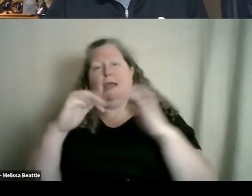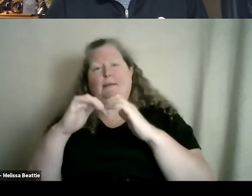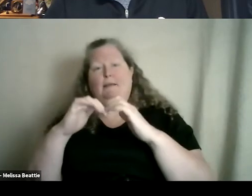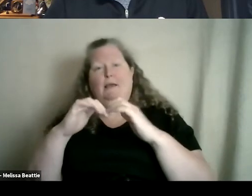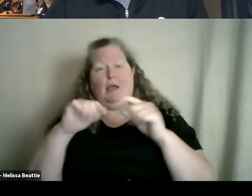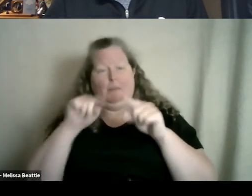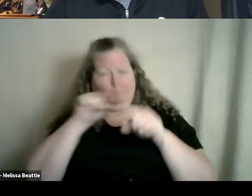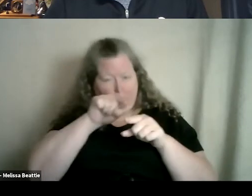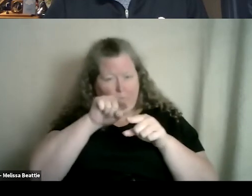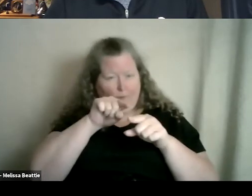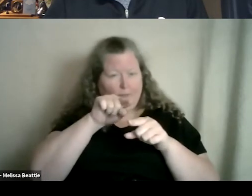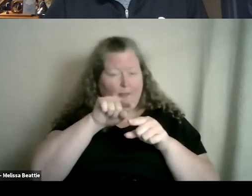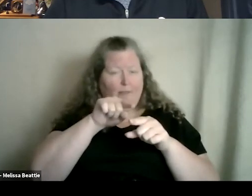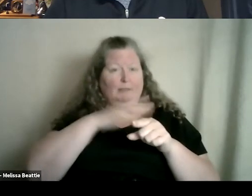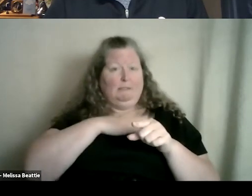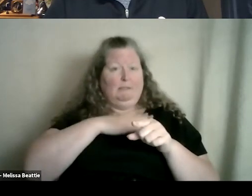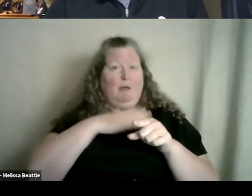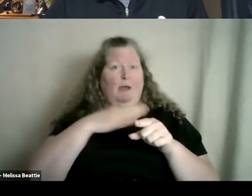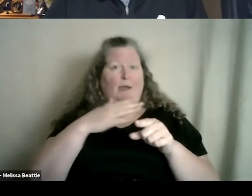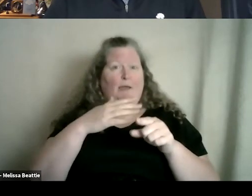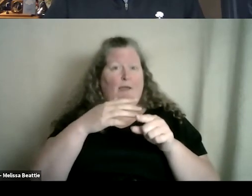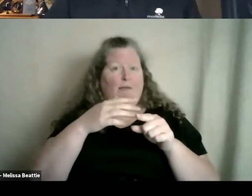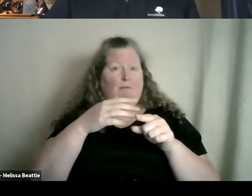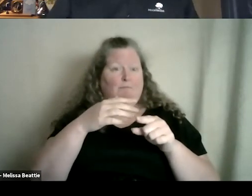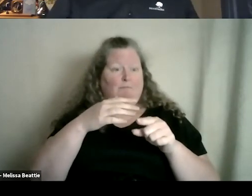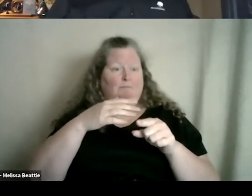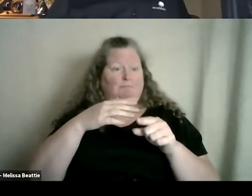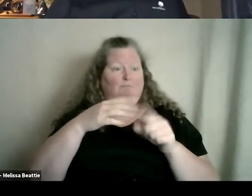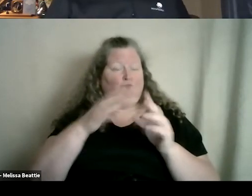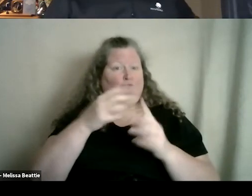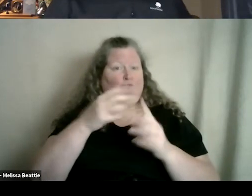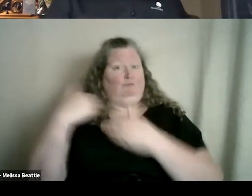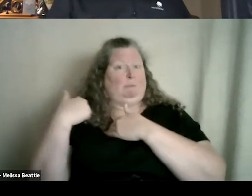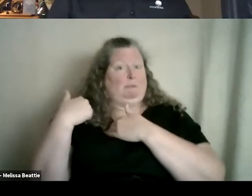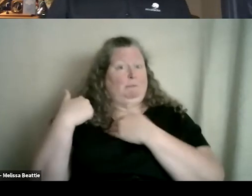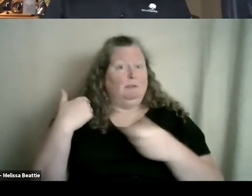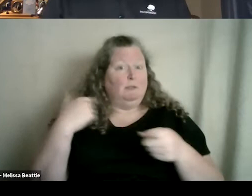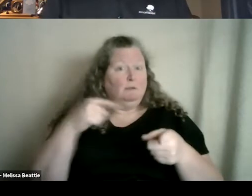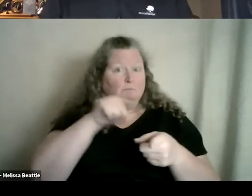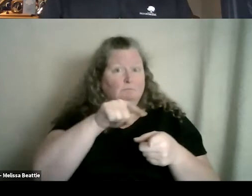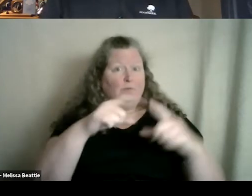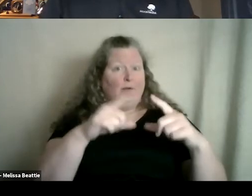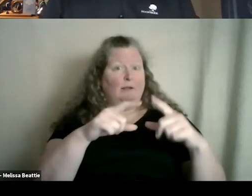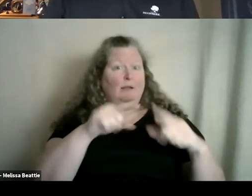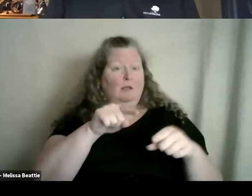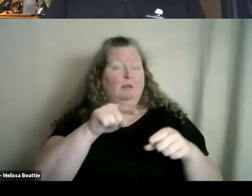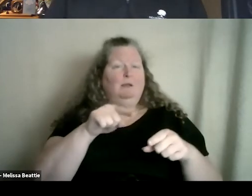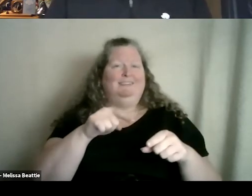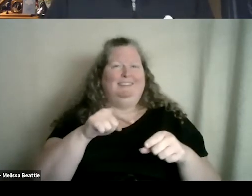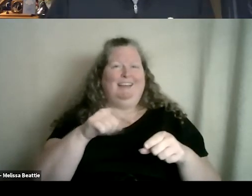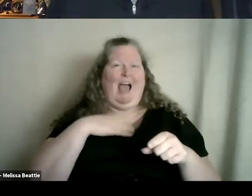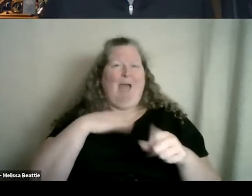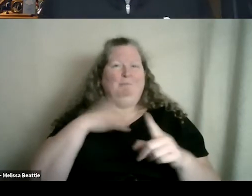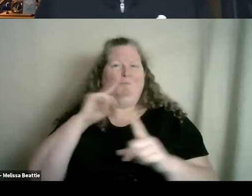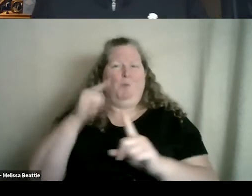diagram and say, this is my monkey. And I point on the privacy side and says, not my circus, not my